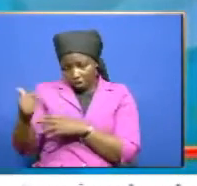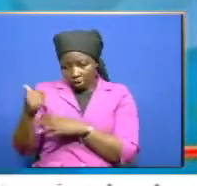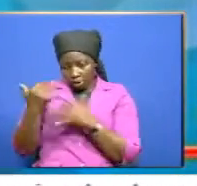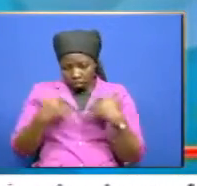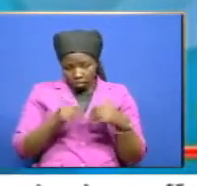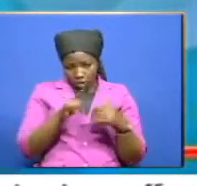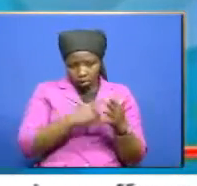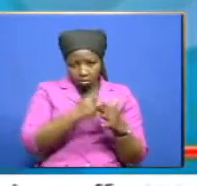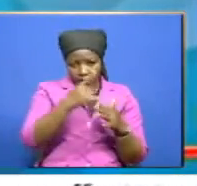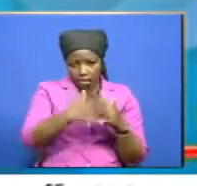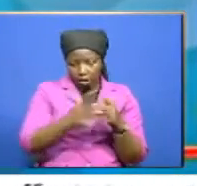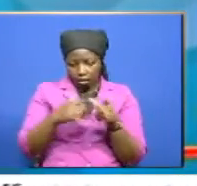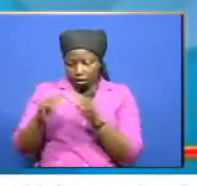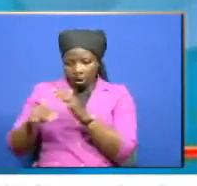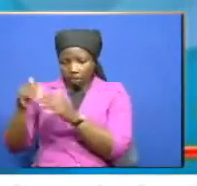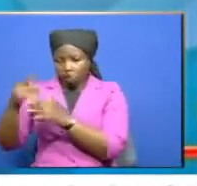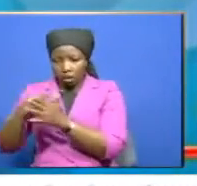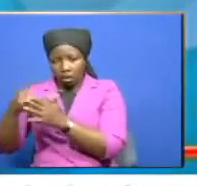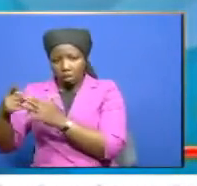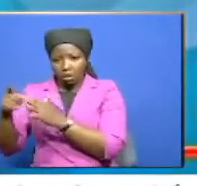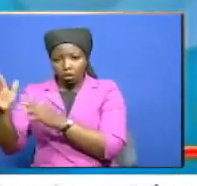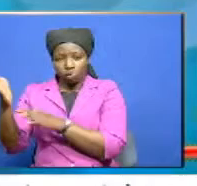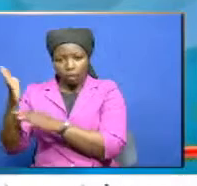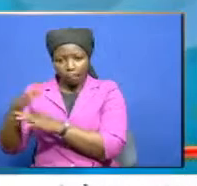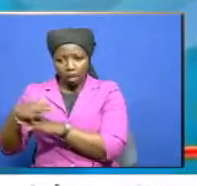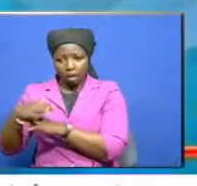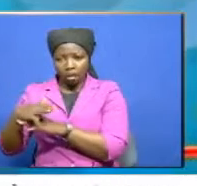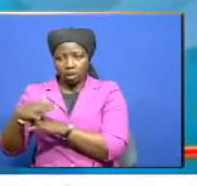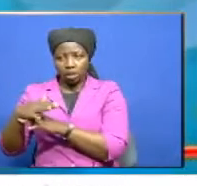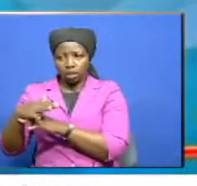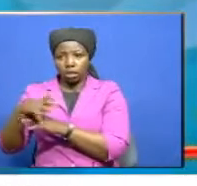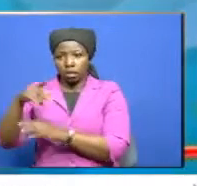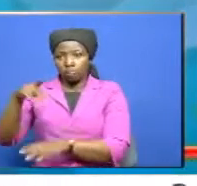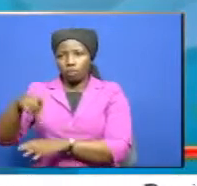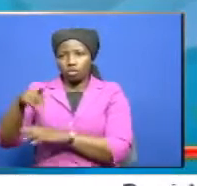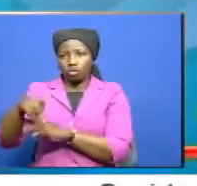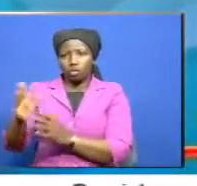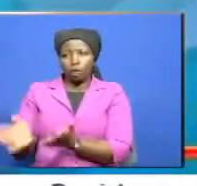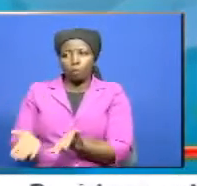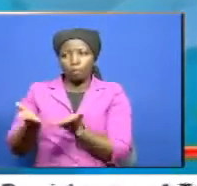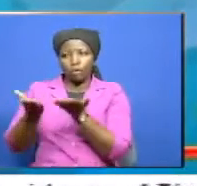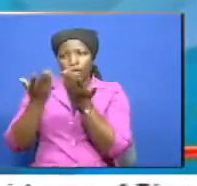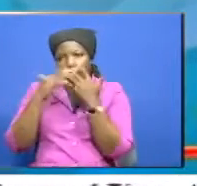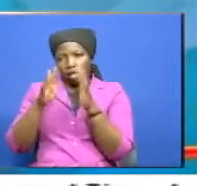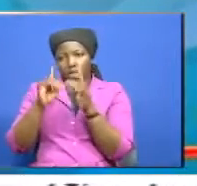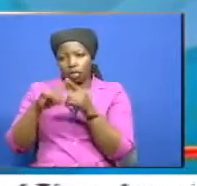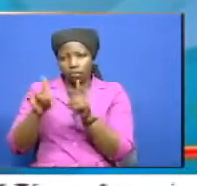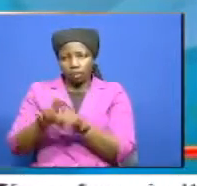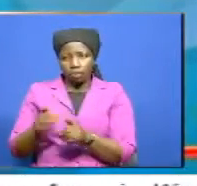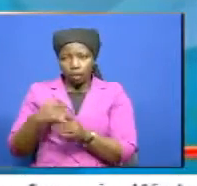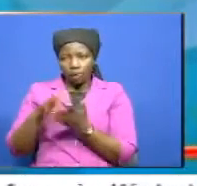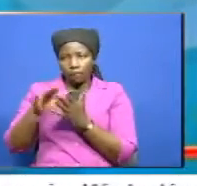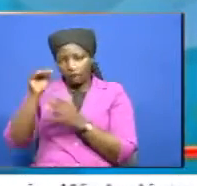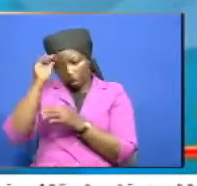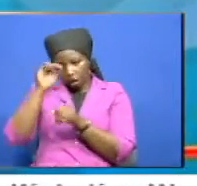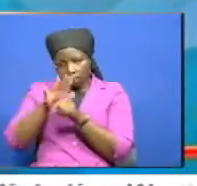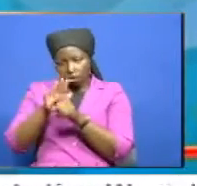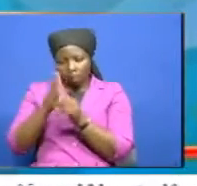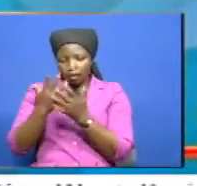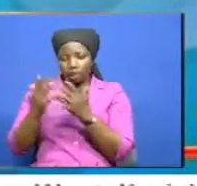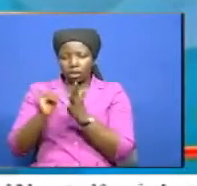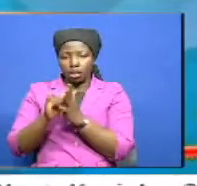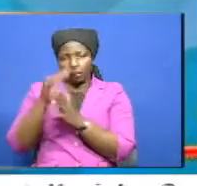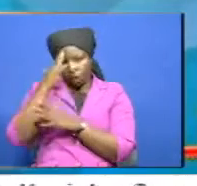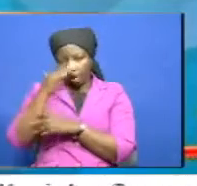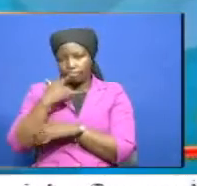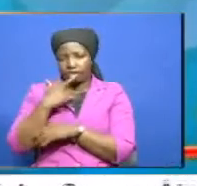the next weekend you're back. So Portugal, obviously, have improved, obviously, and learnt a few things in terms of there. And that's why I'm saying it's important to note that the